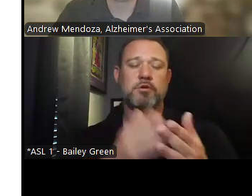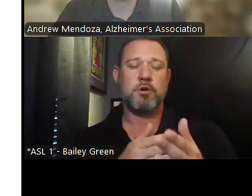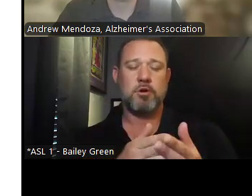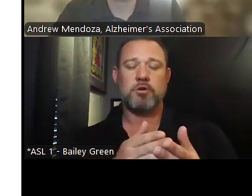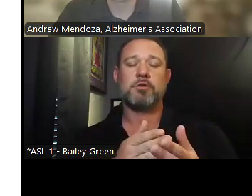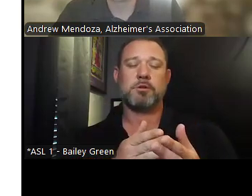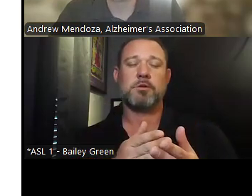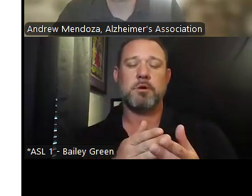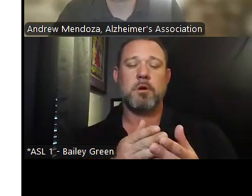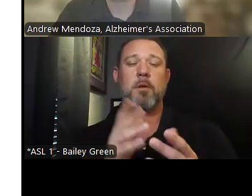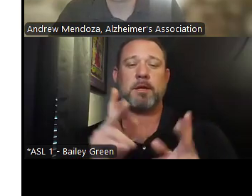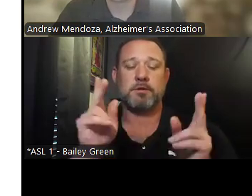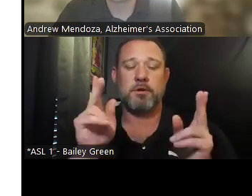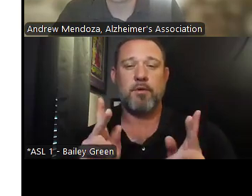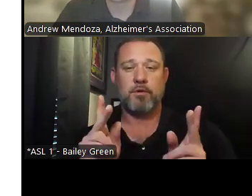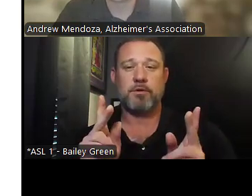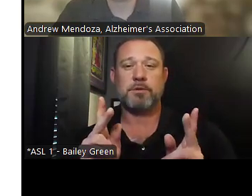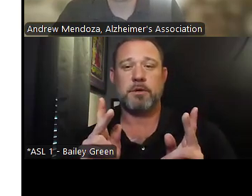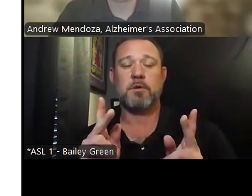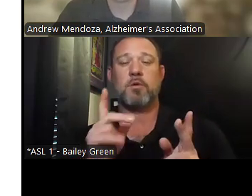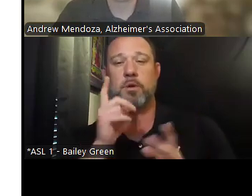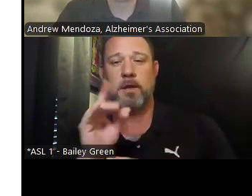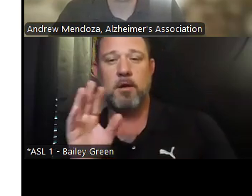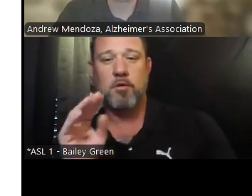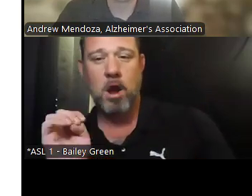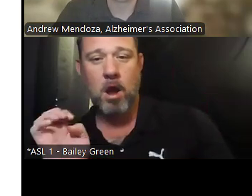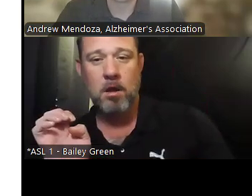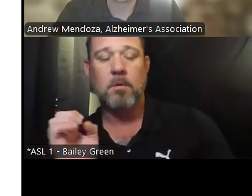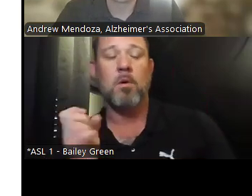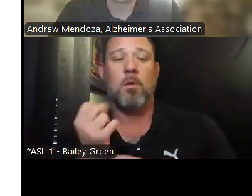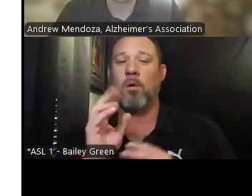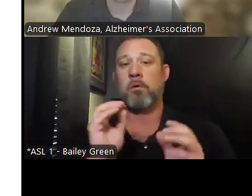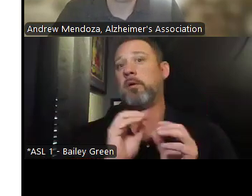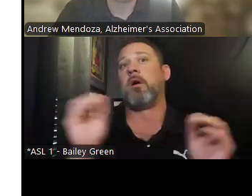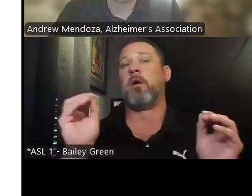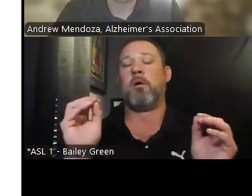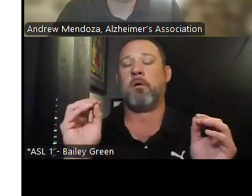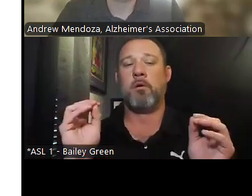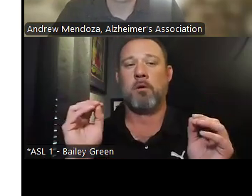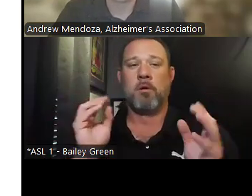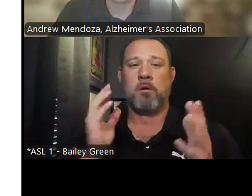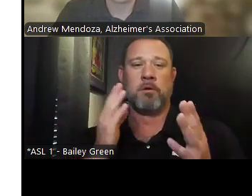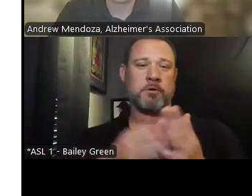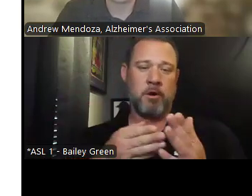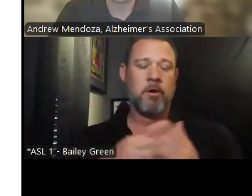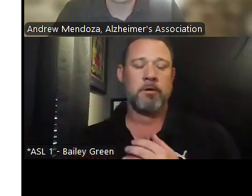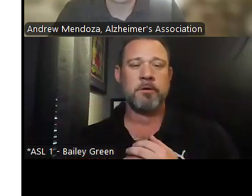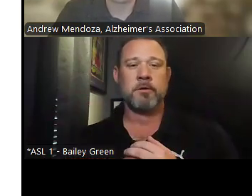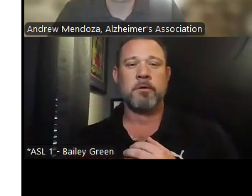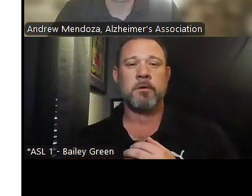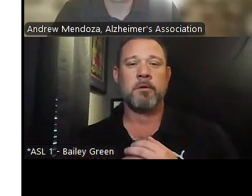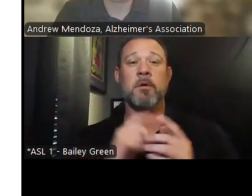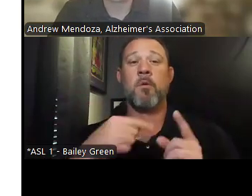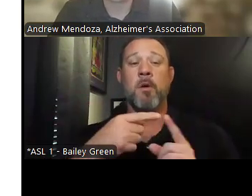the person that perpetrated the crime, or they will bring no charges at all. When they should